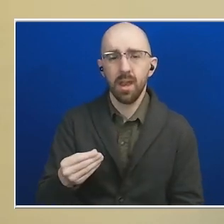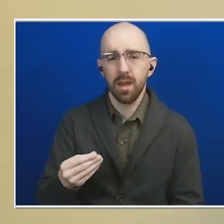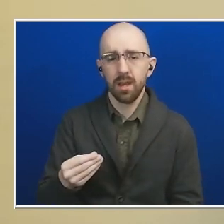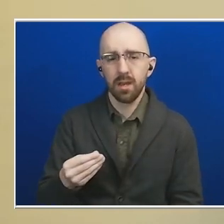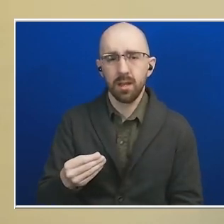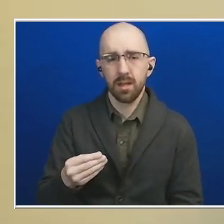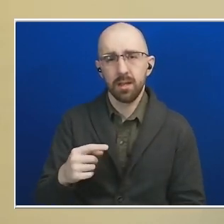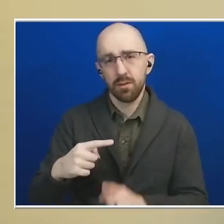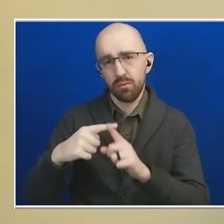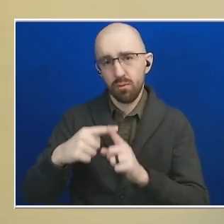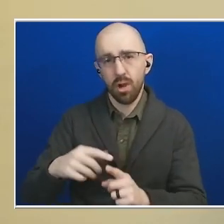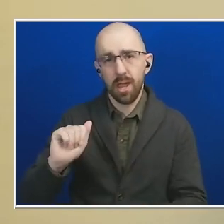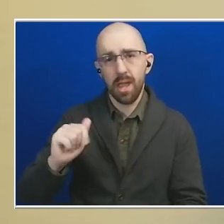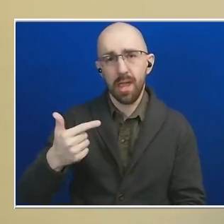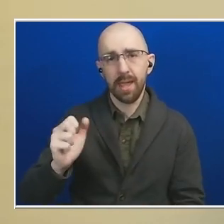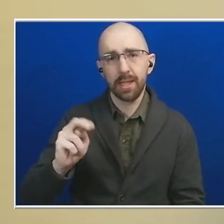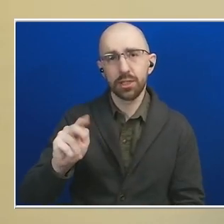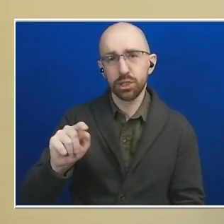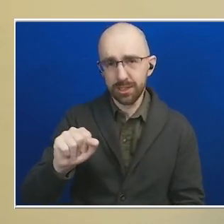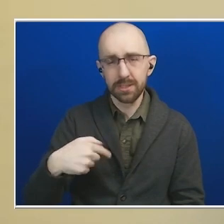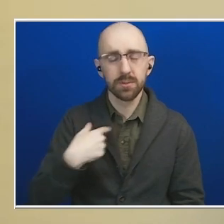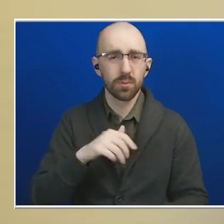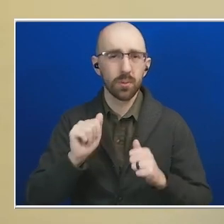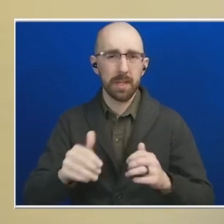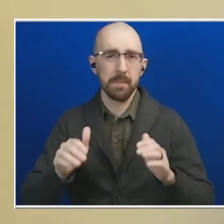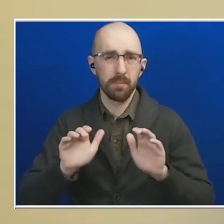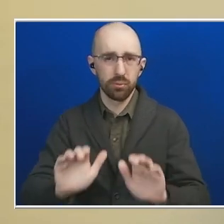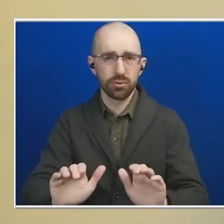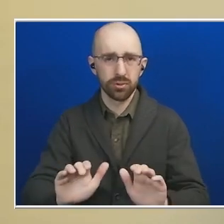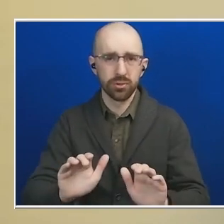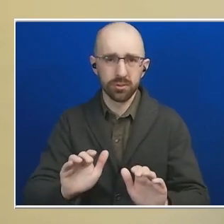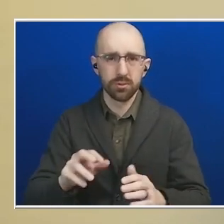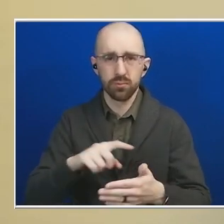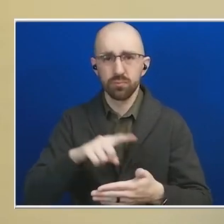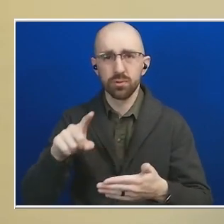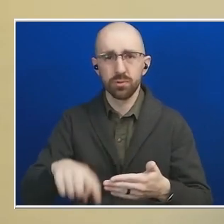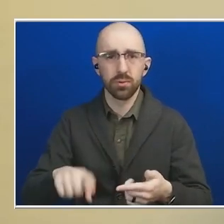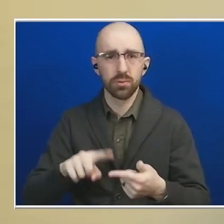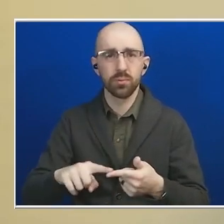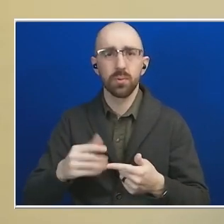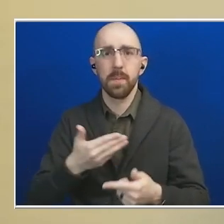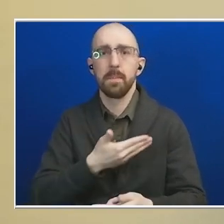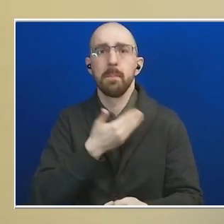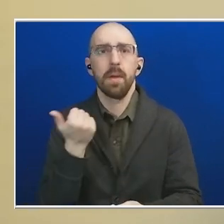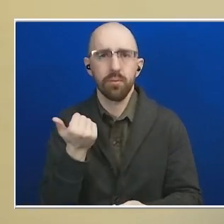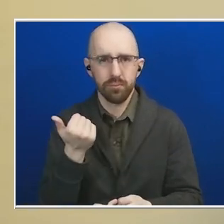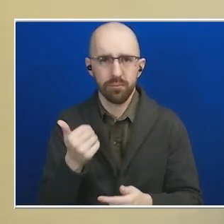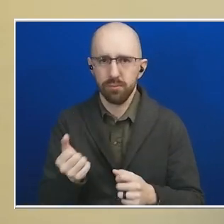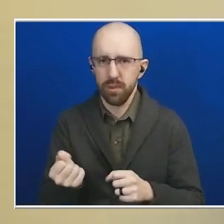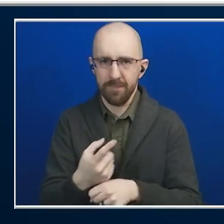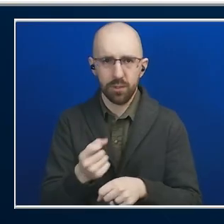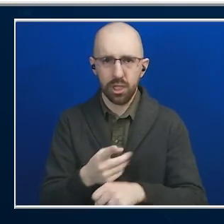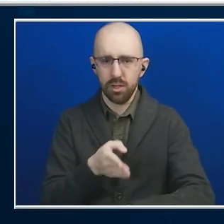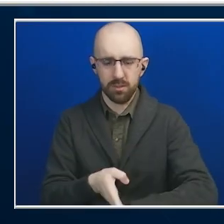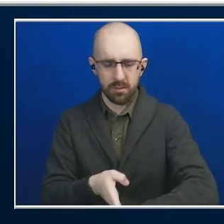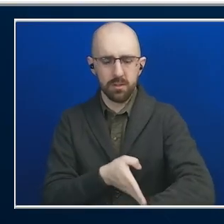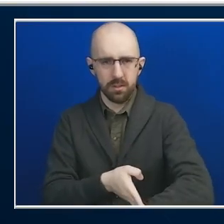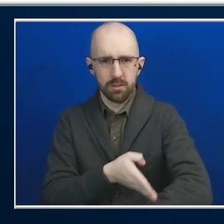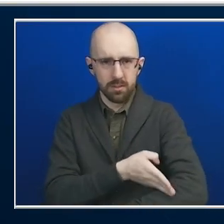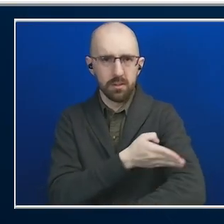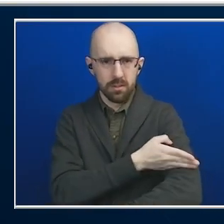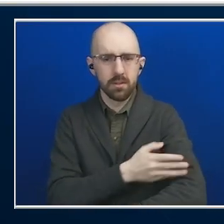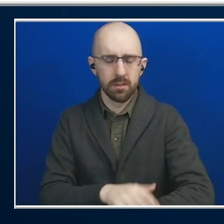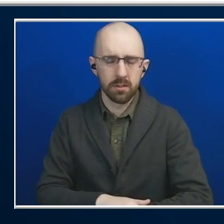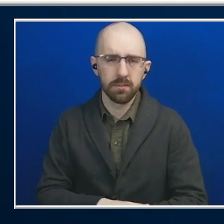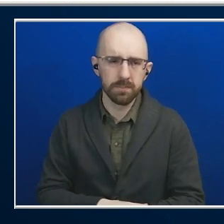targeted agents, we can push the results to even better every year. So can you tell me a